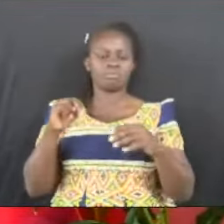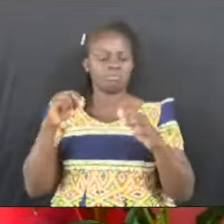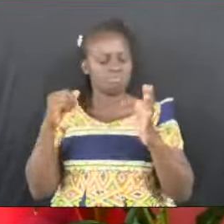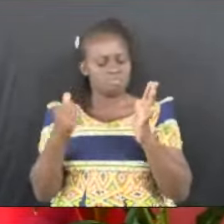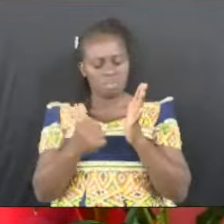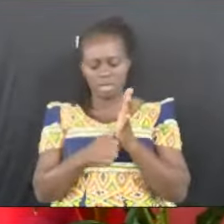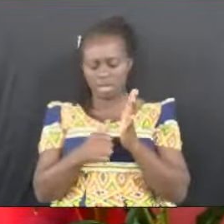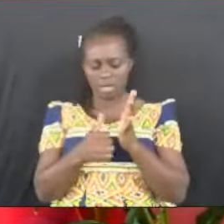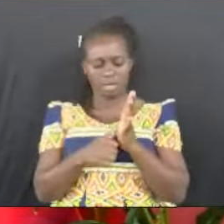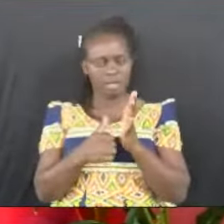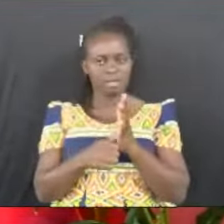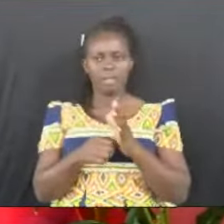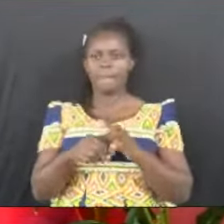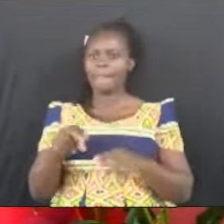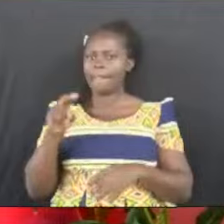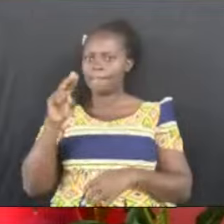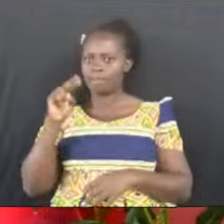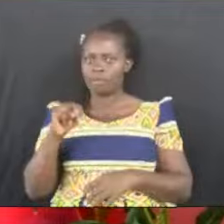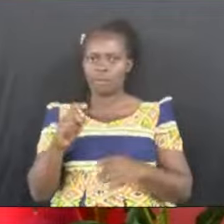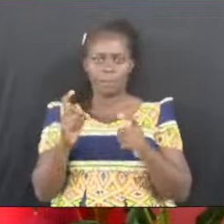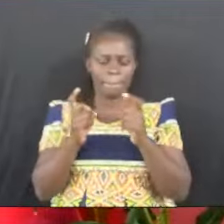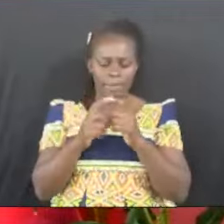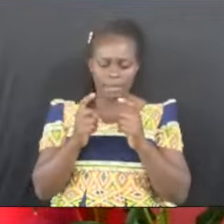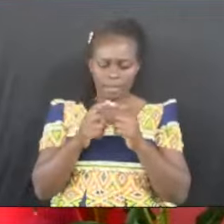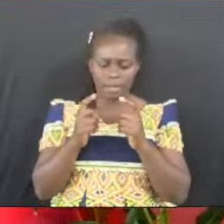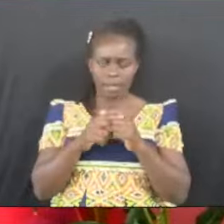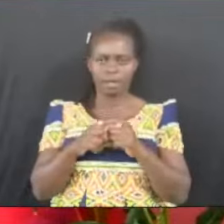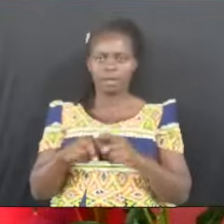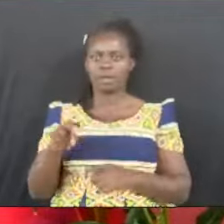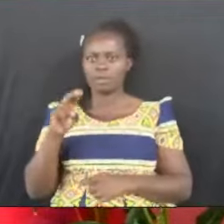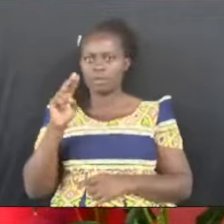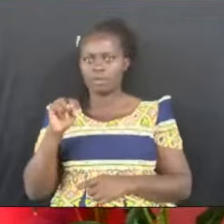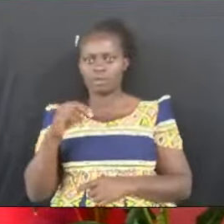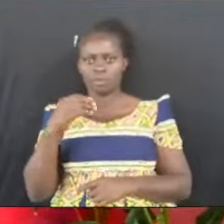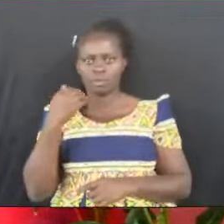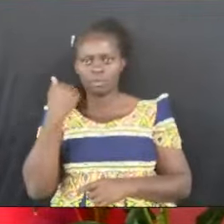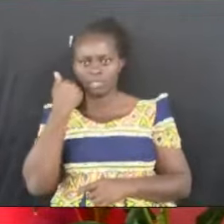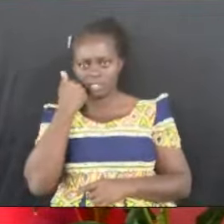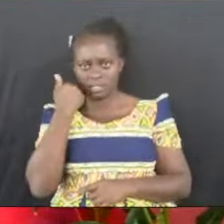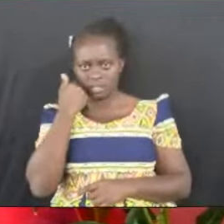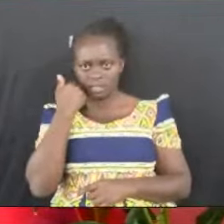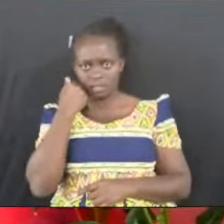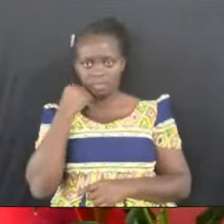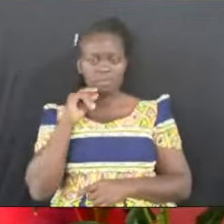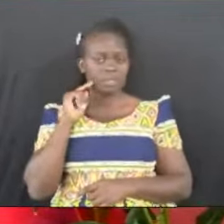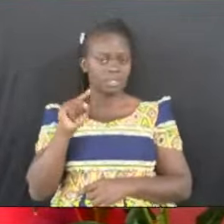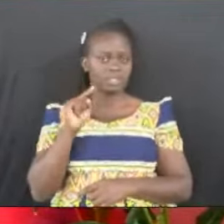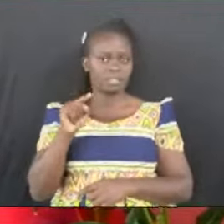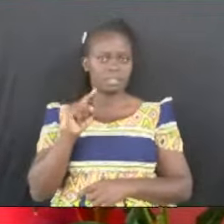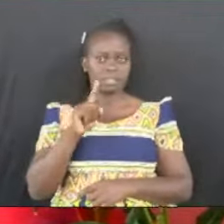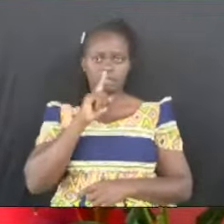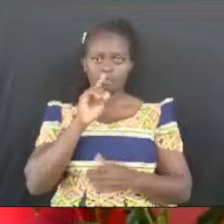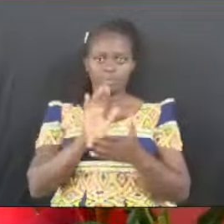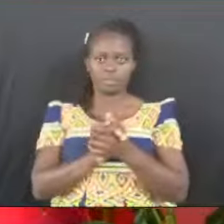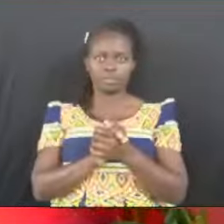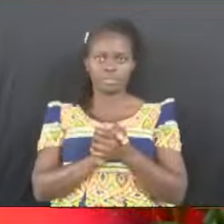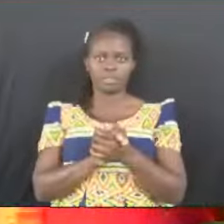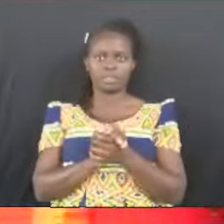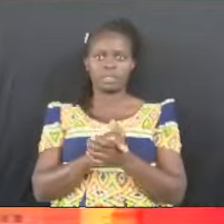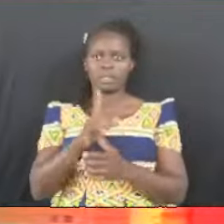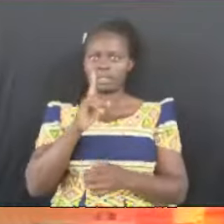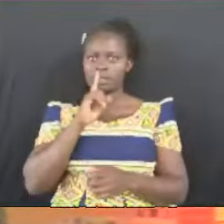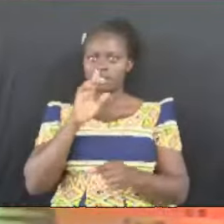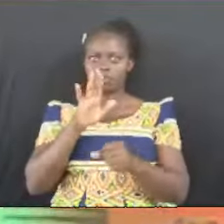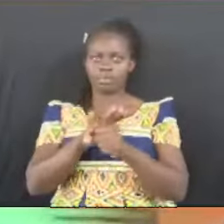will be over. It is another world. And this is what God promises to do. So my prayer for New